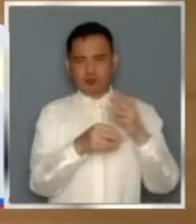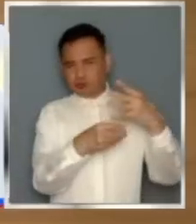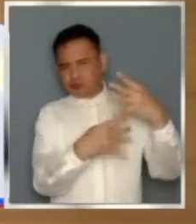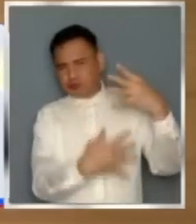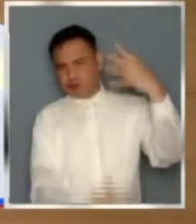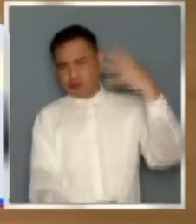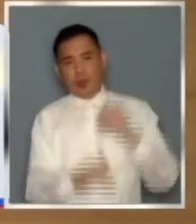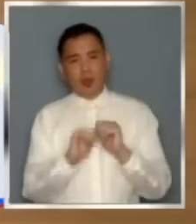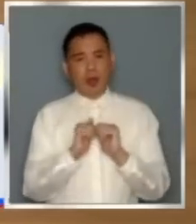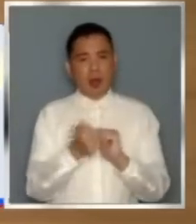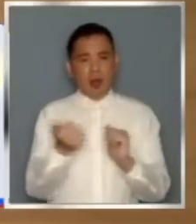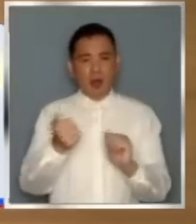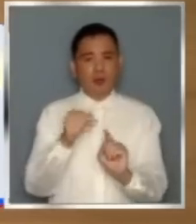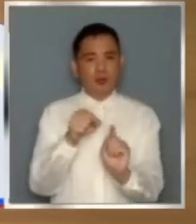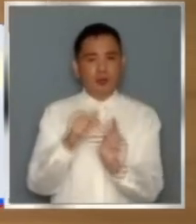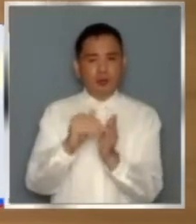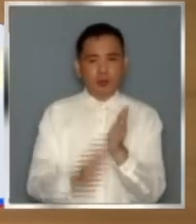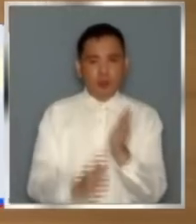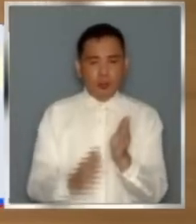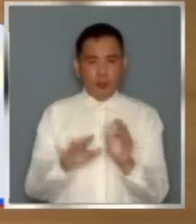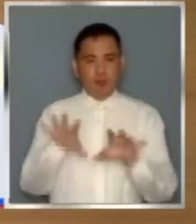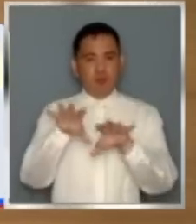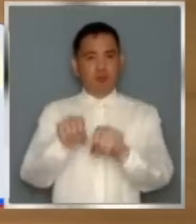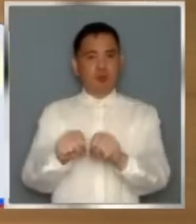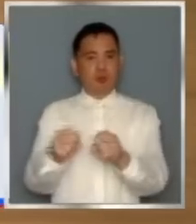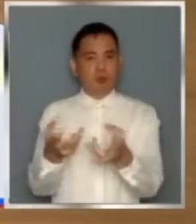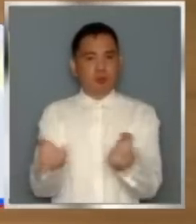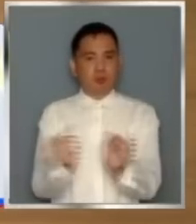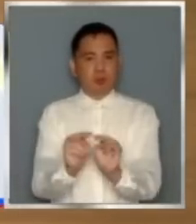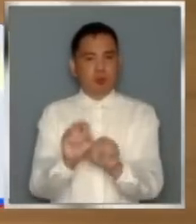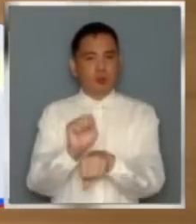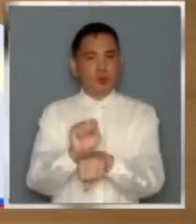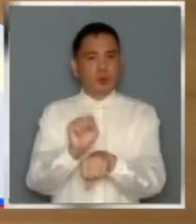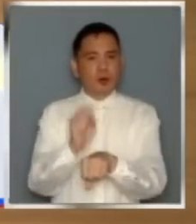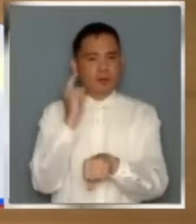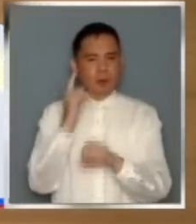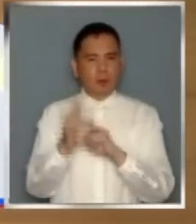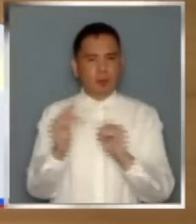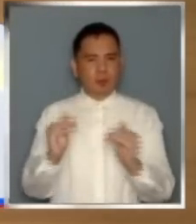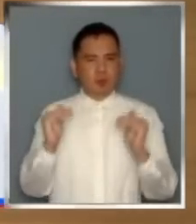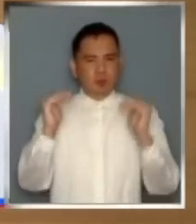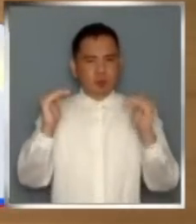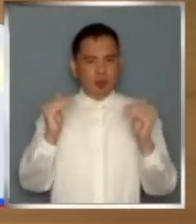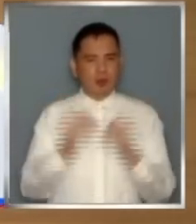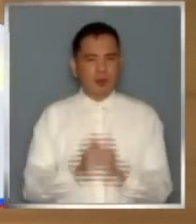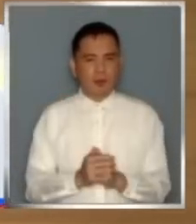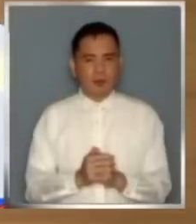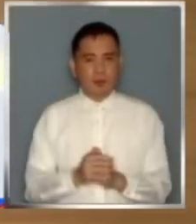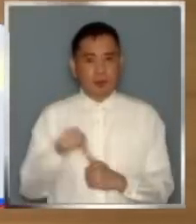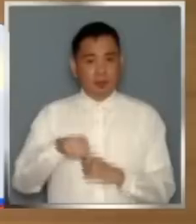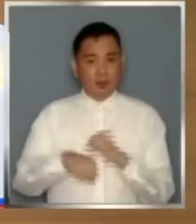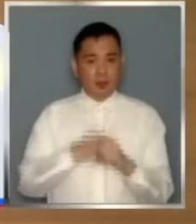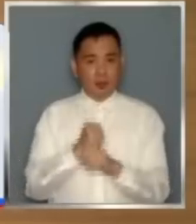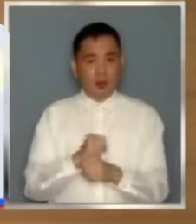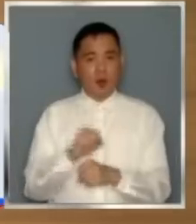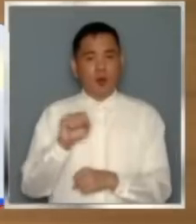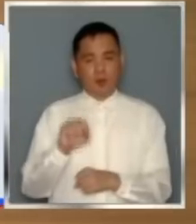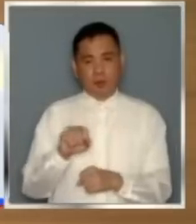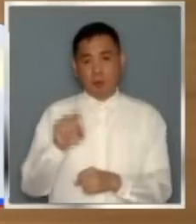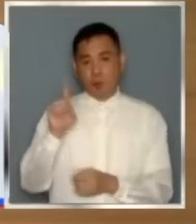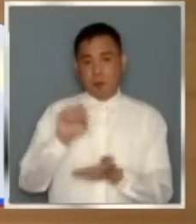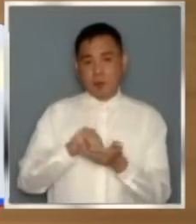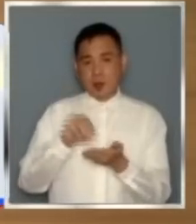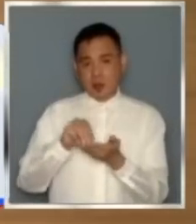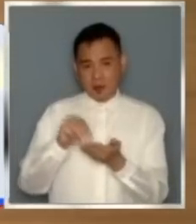secure competitive technical jobs. Since last year, more than 1 million Filipinos graduated from the